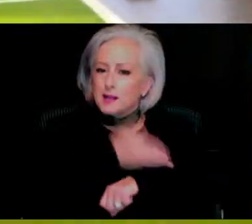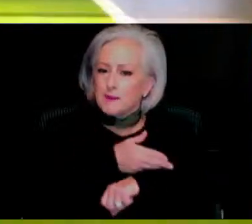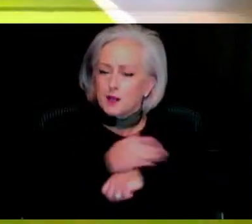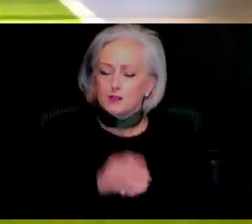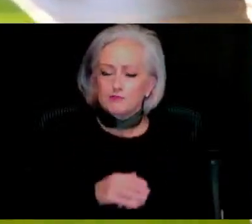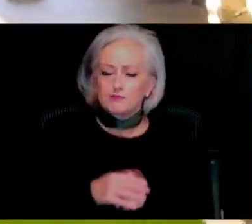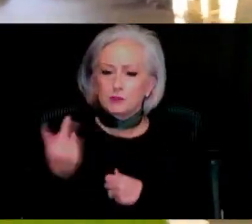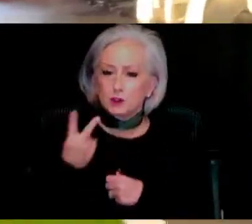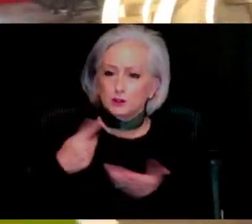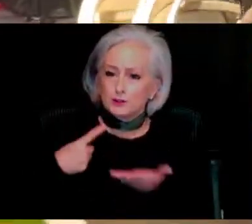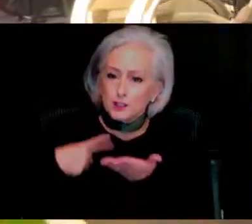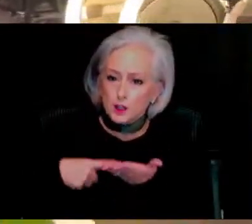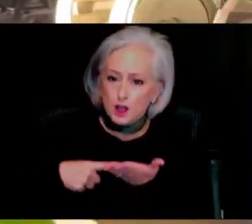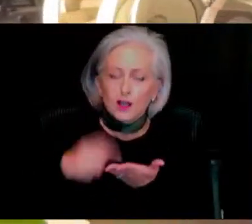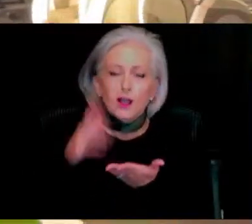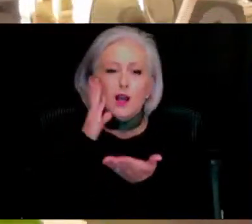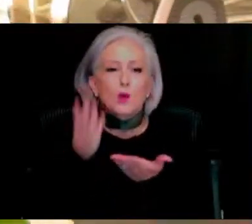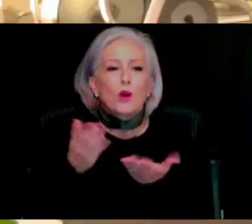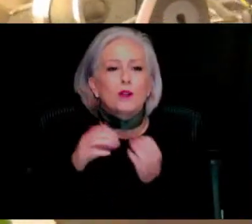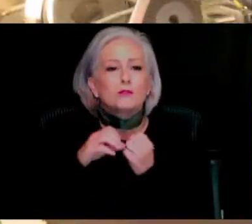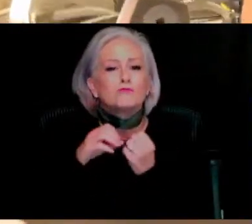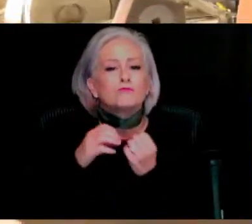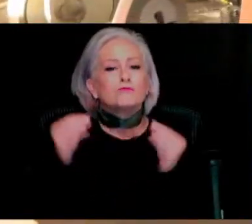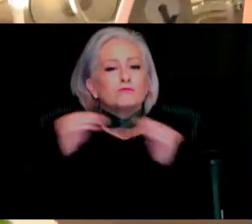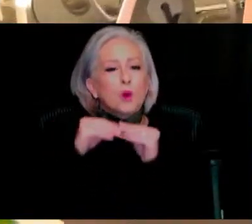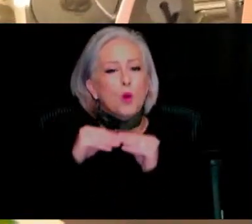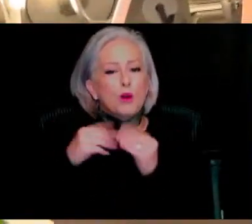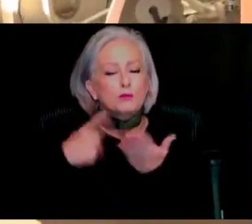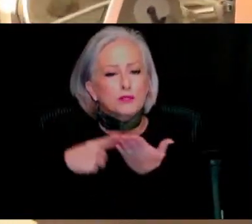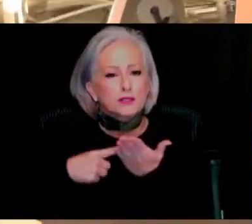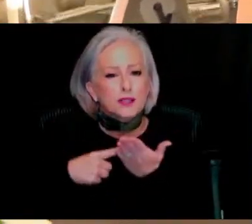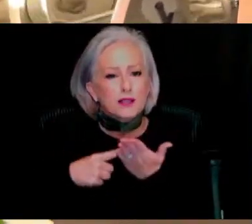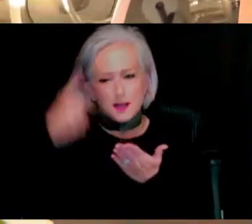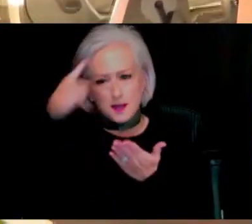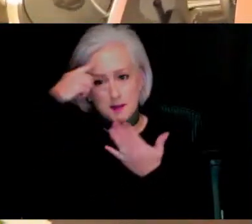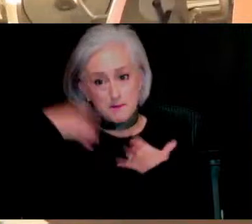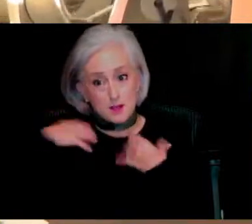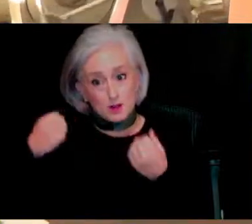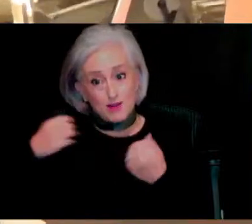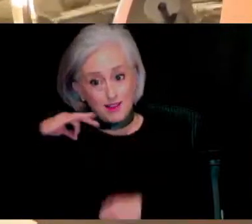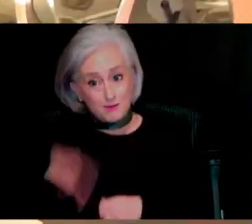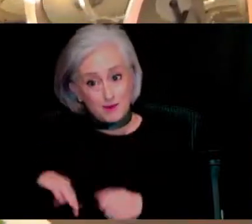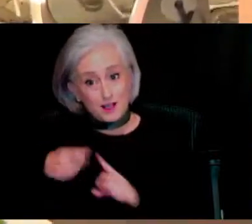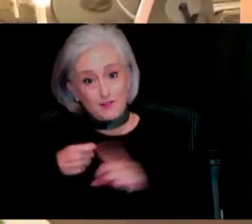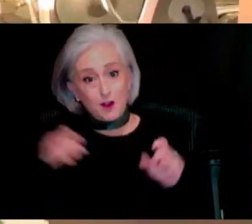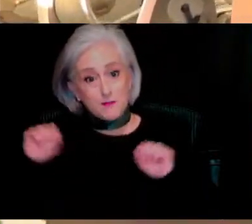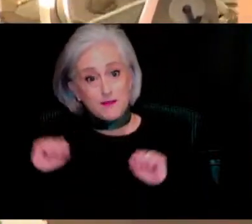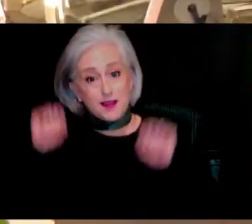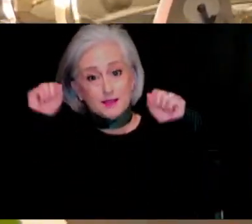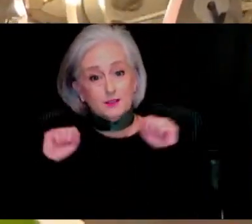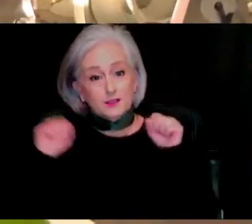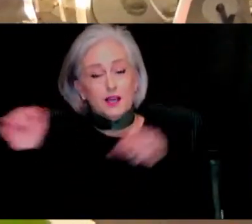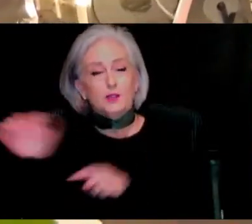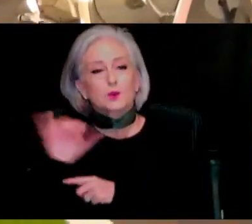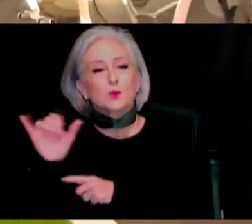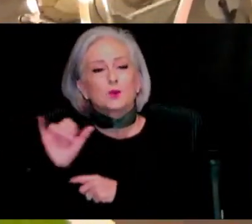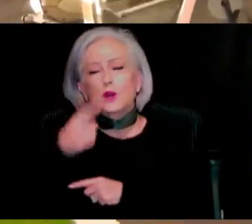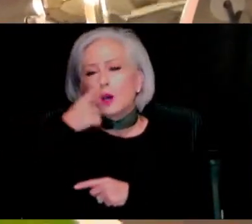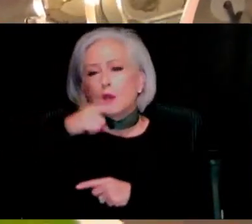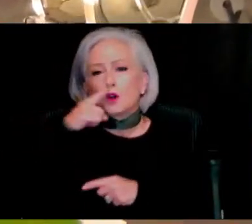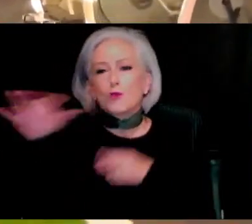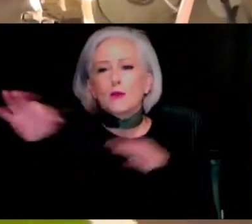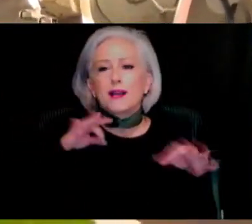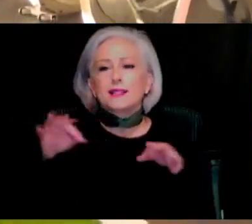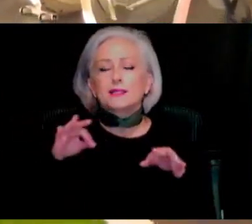at length during this program the benefits of mental health from exercise as well. Can you explain the science behind